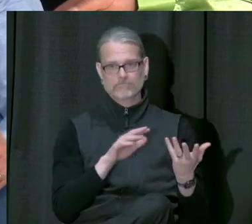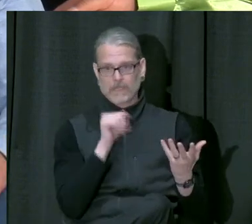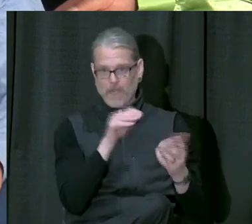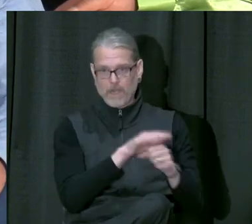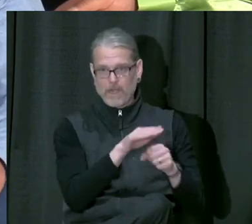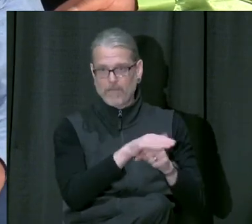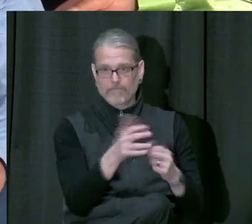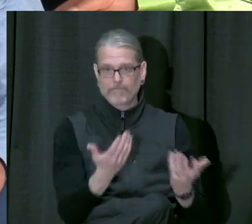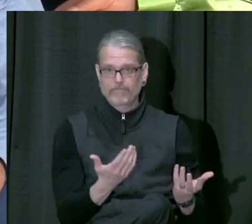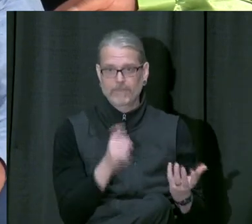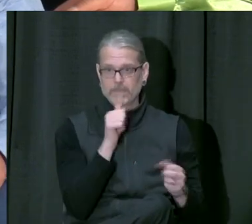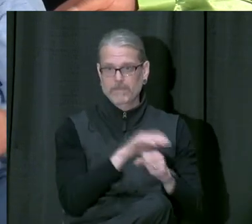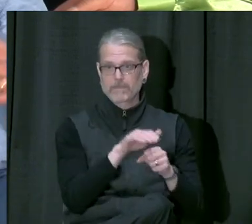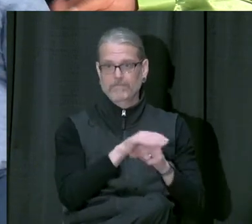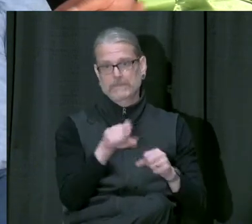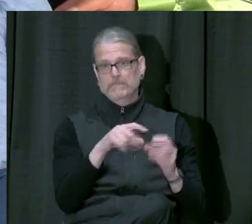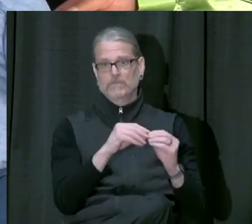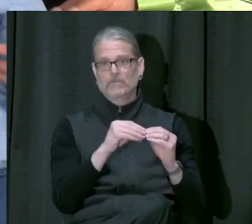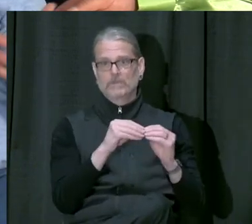felt. And